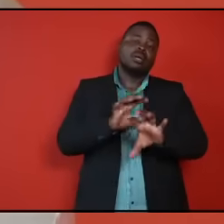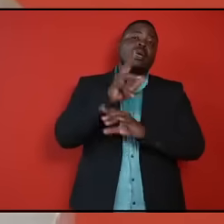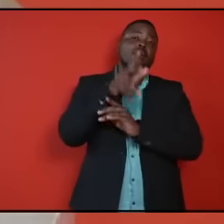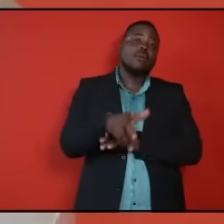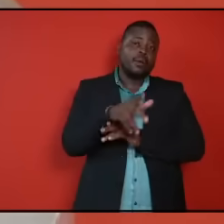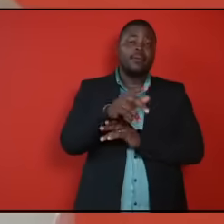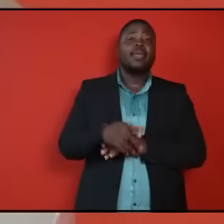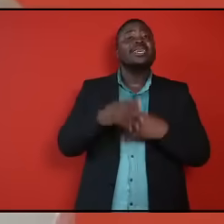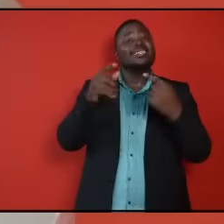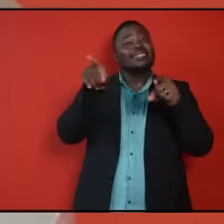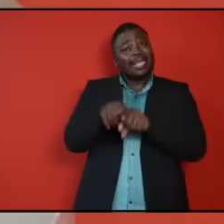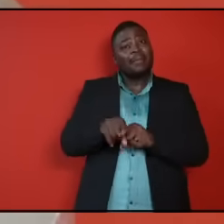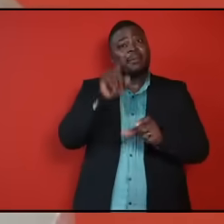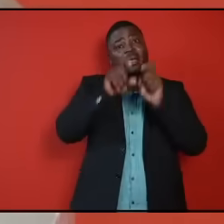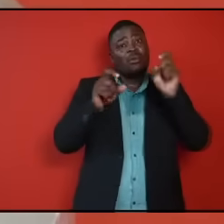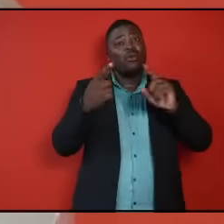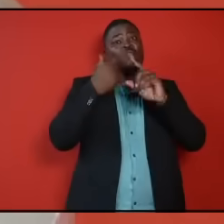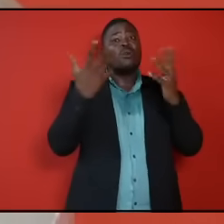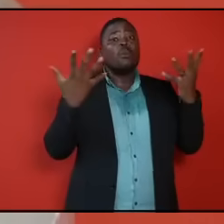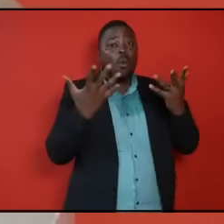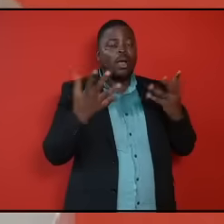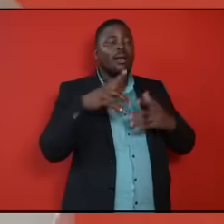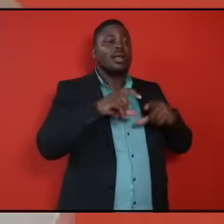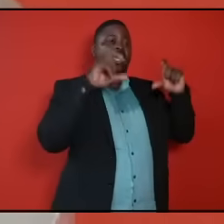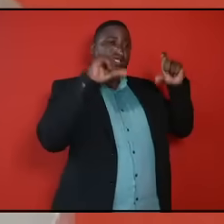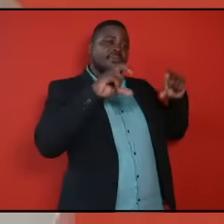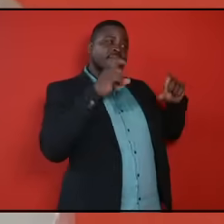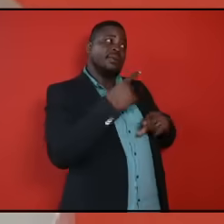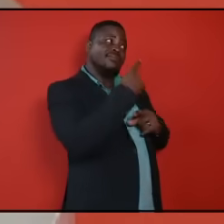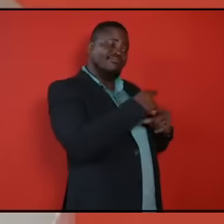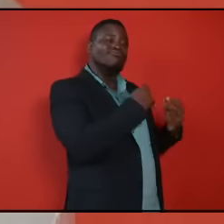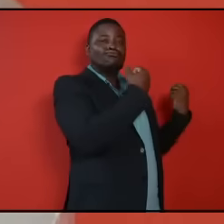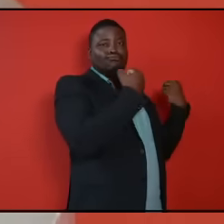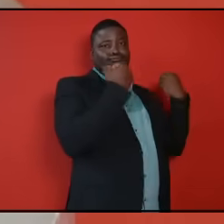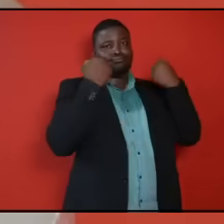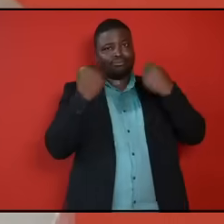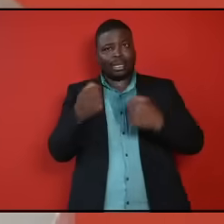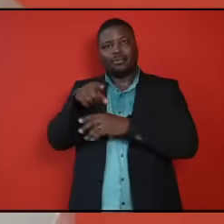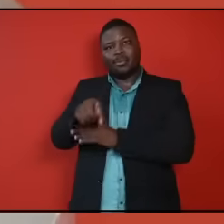as Cape Town to come and picket at the Constitutional Court,